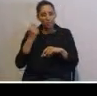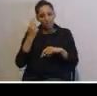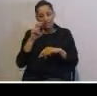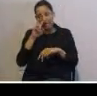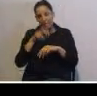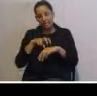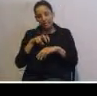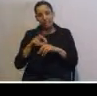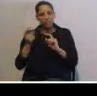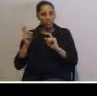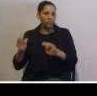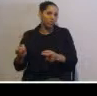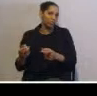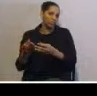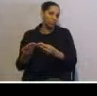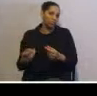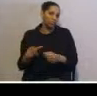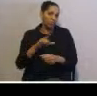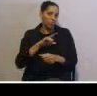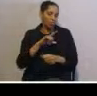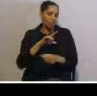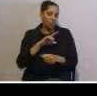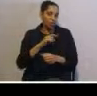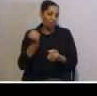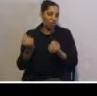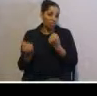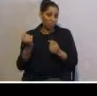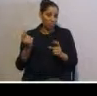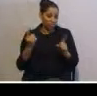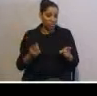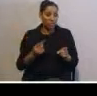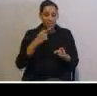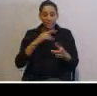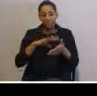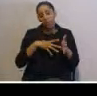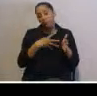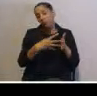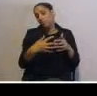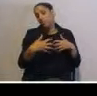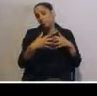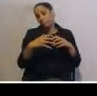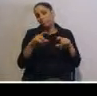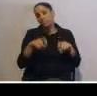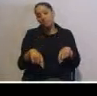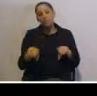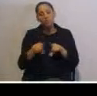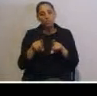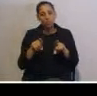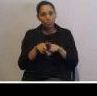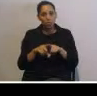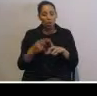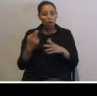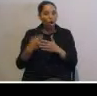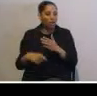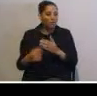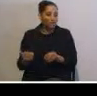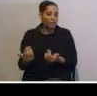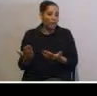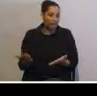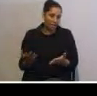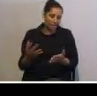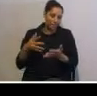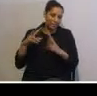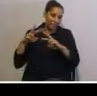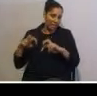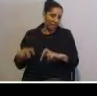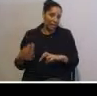think some of the things that are in the court order, that we must have this framework and also must do cost of supply studies. So there's a court order